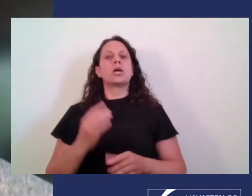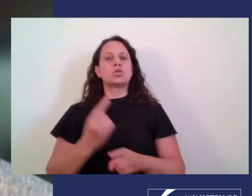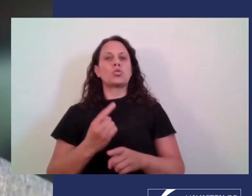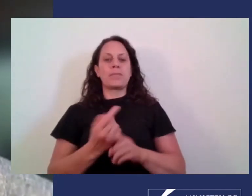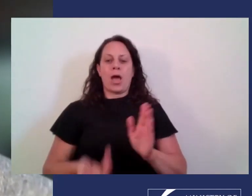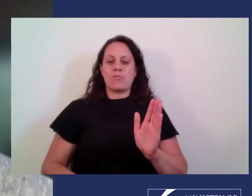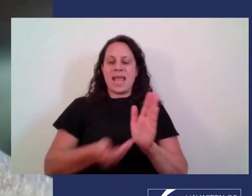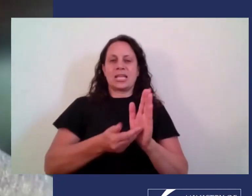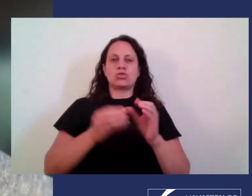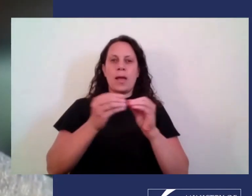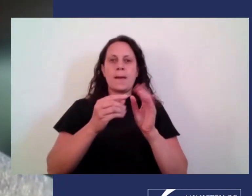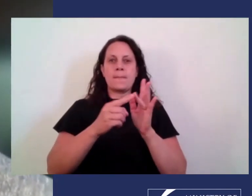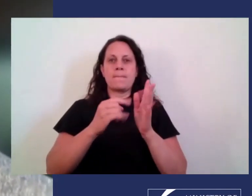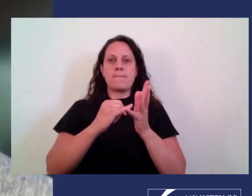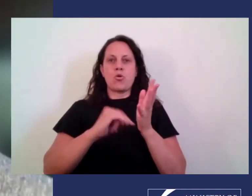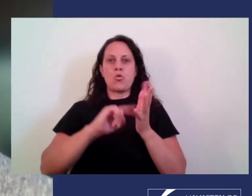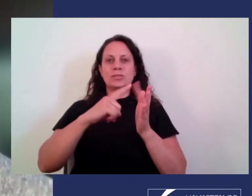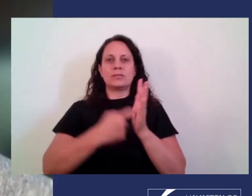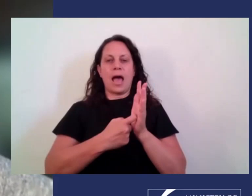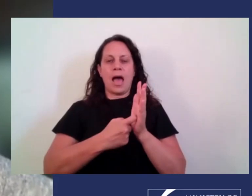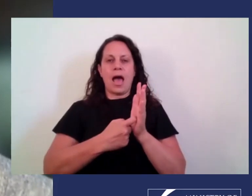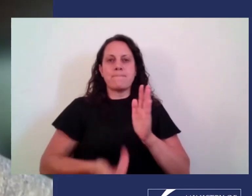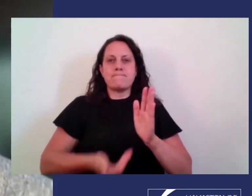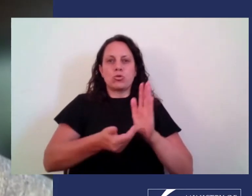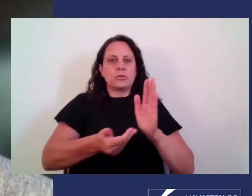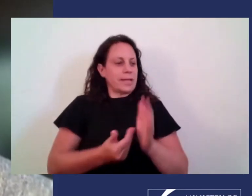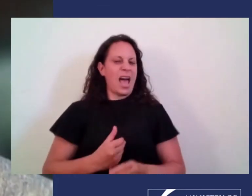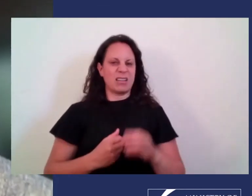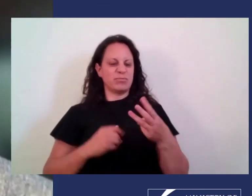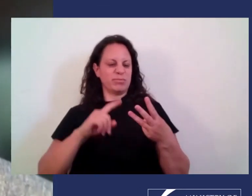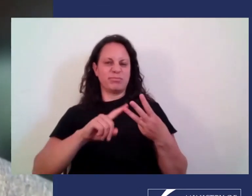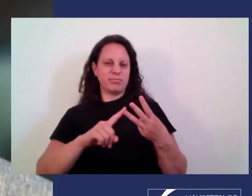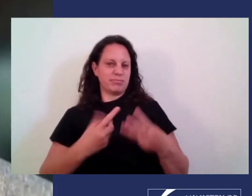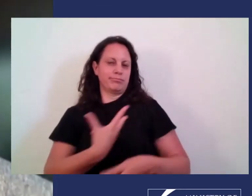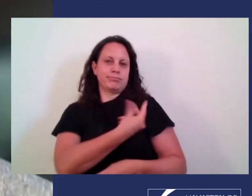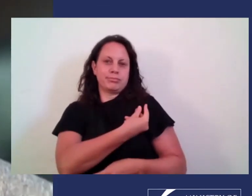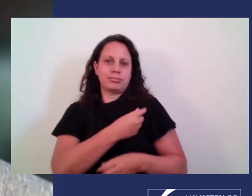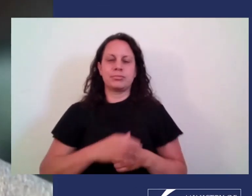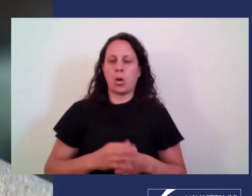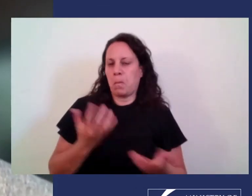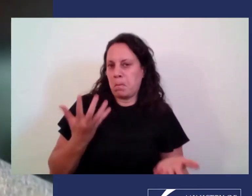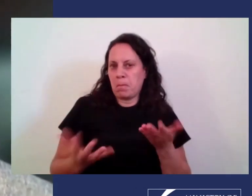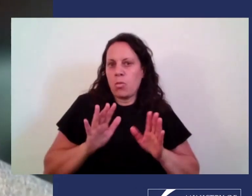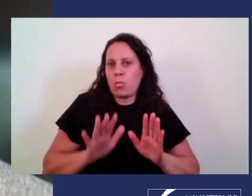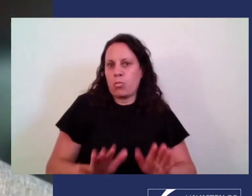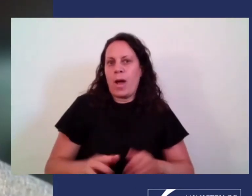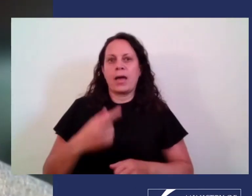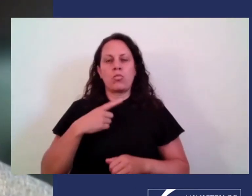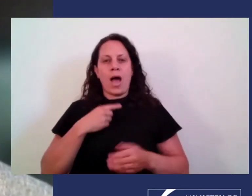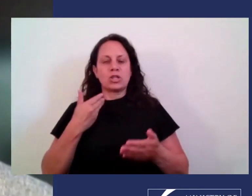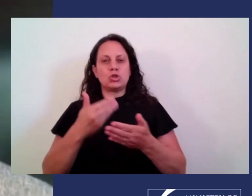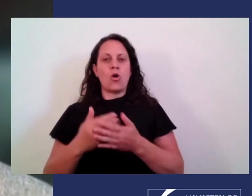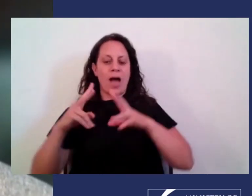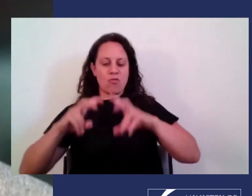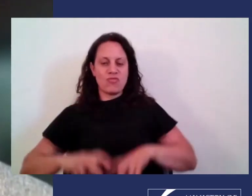children. What the studies are telling us at the moment is that children have a very good immune response just with 2 doses,